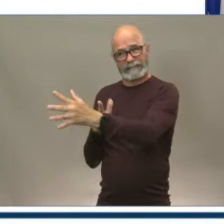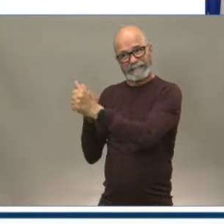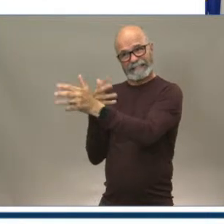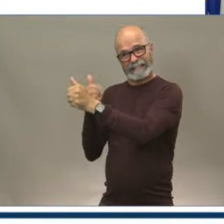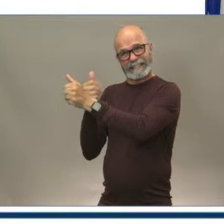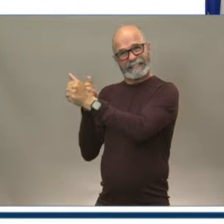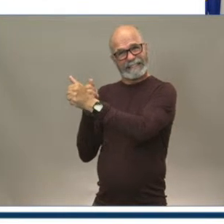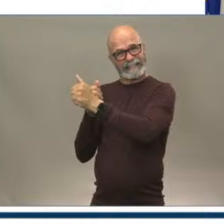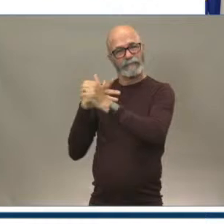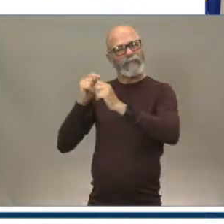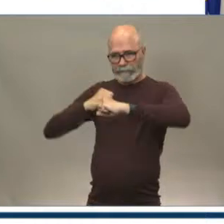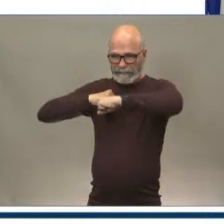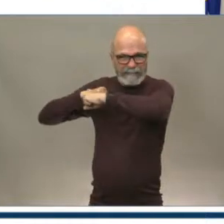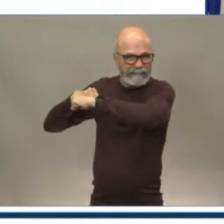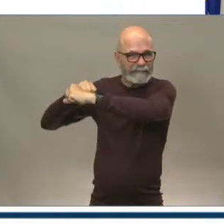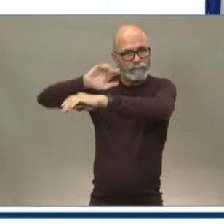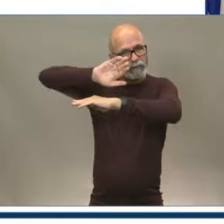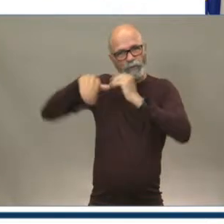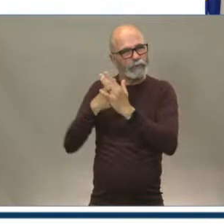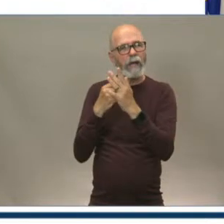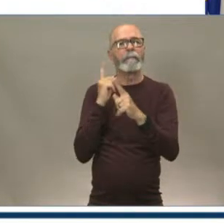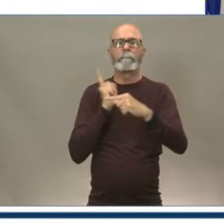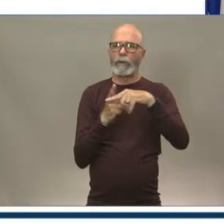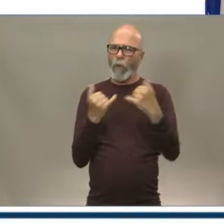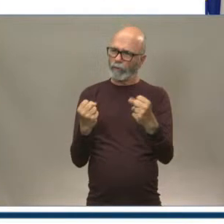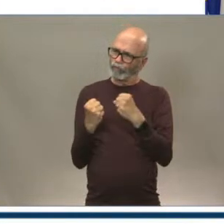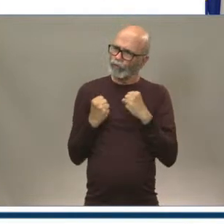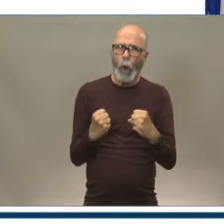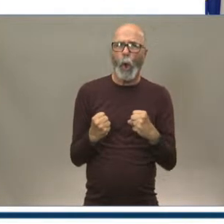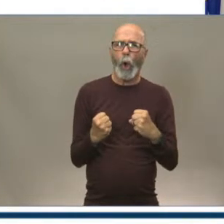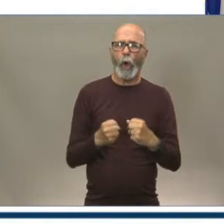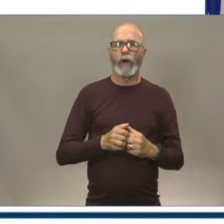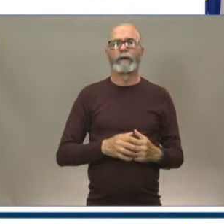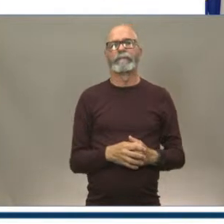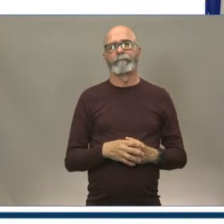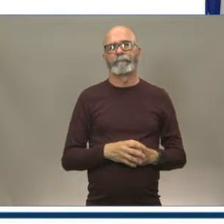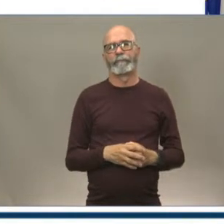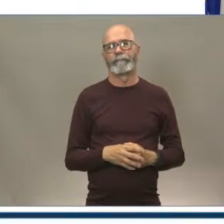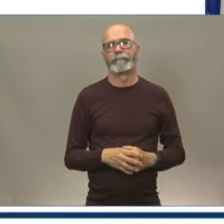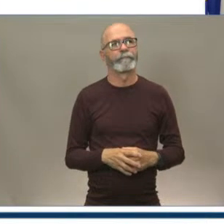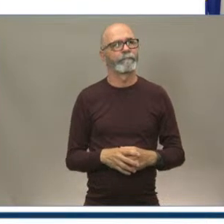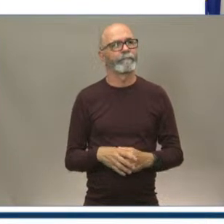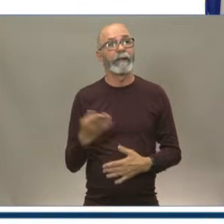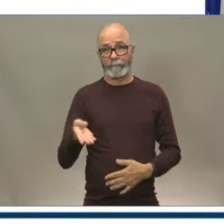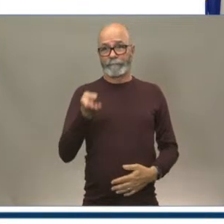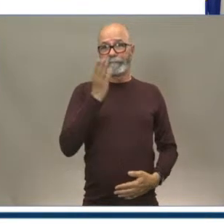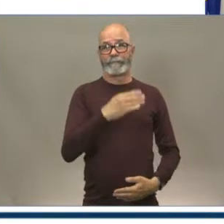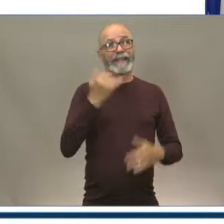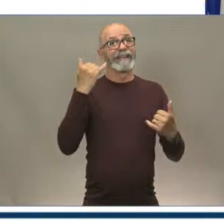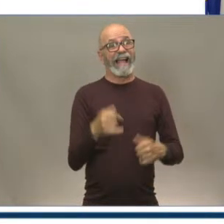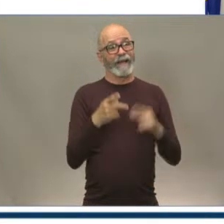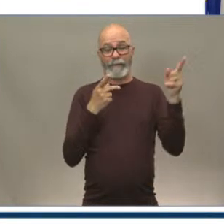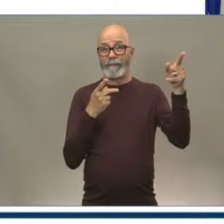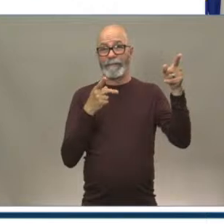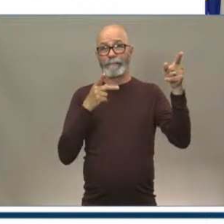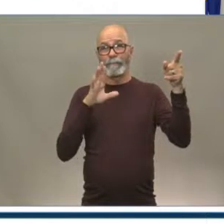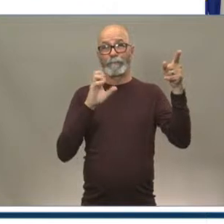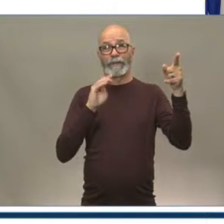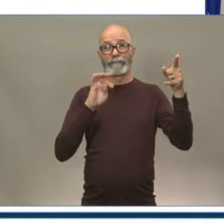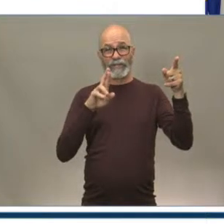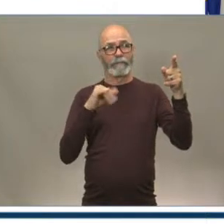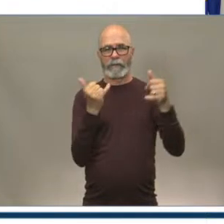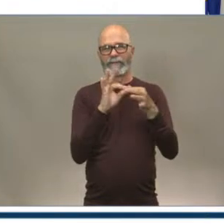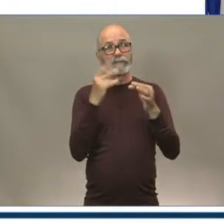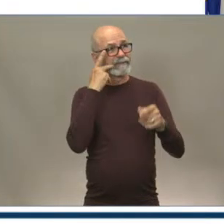against COVID across our population. So when I look at that graph, I see that many of our